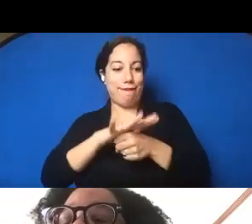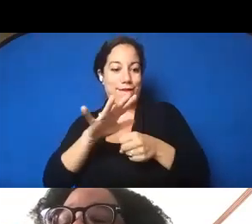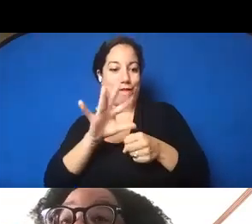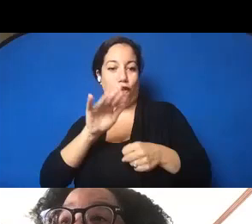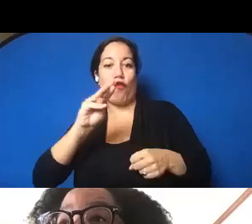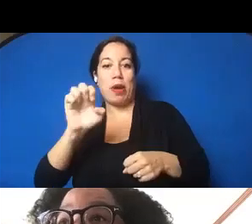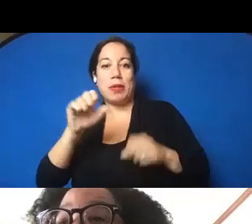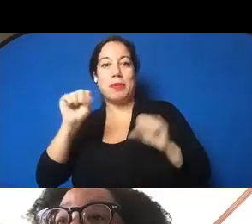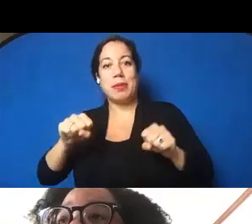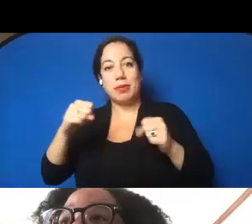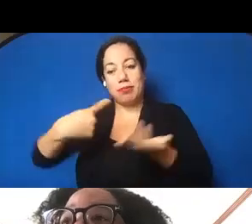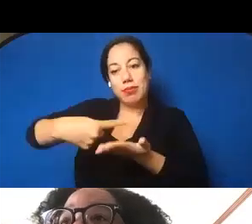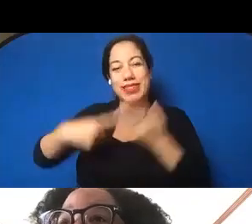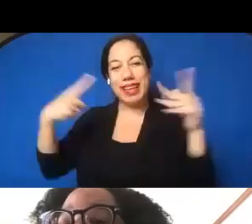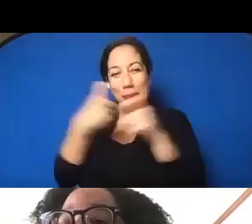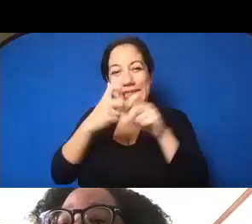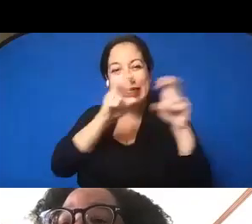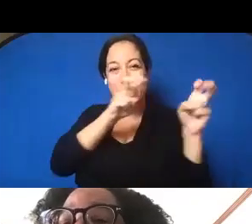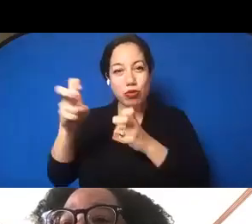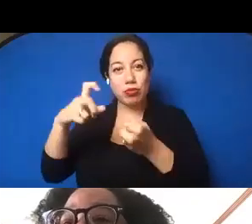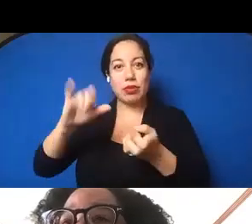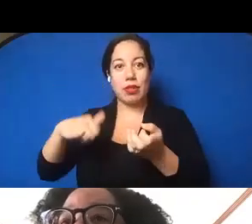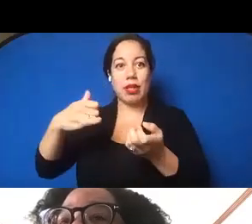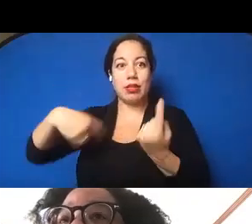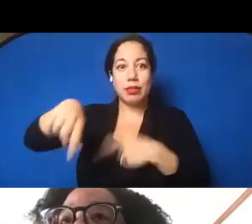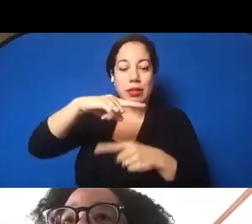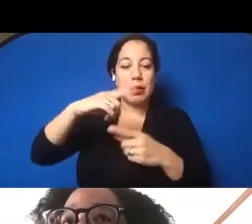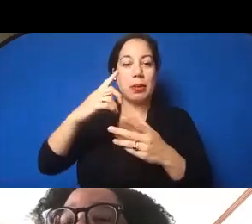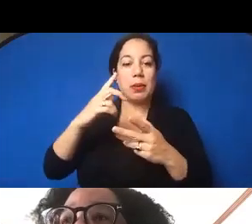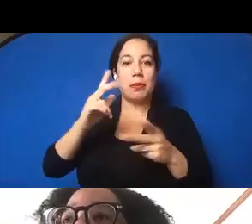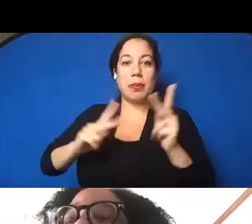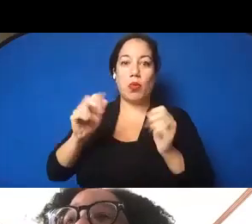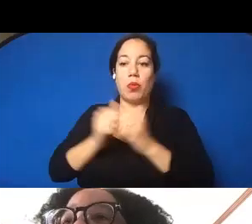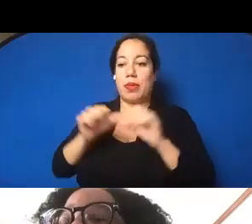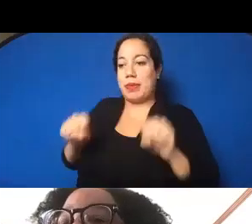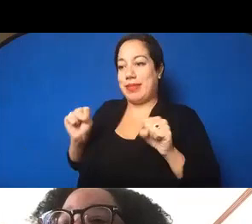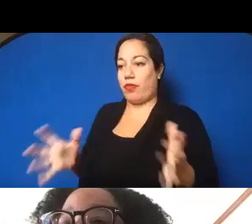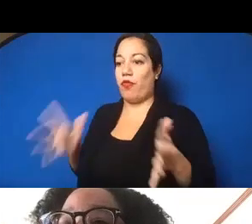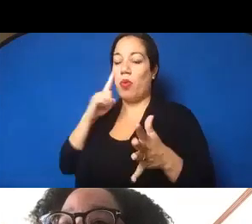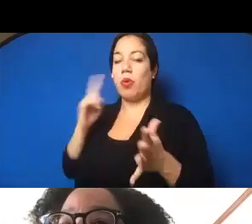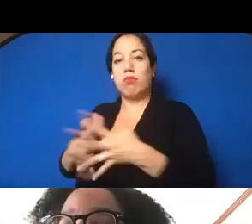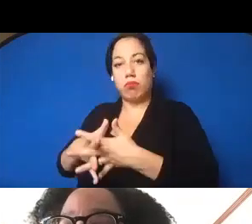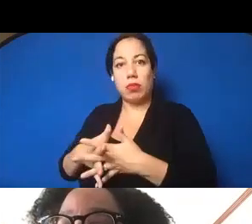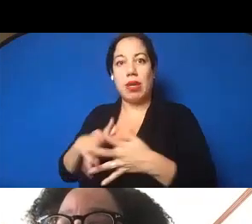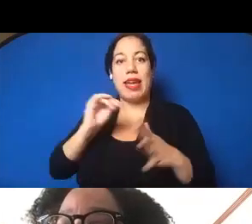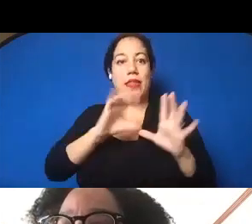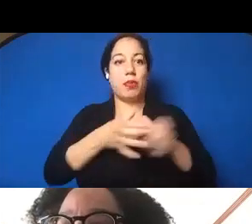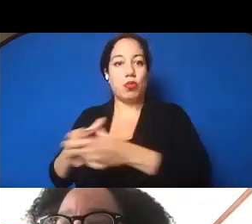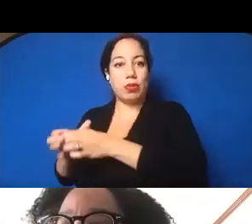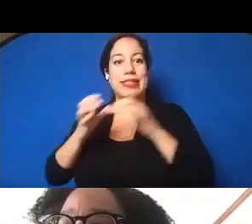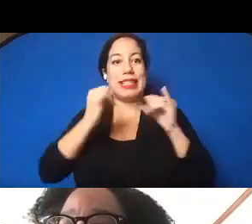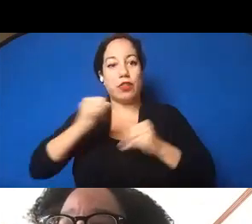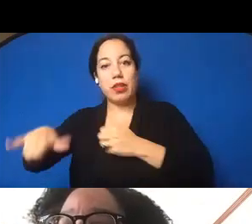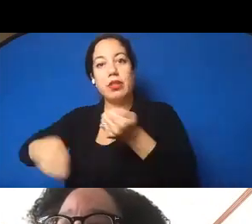about the complex issues that surround people with the capacity for pregnancy and the communities of individuals who support